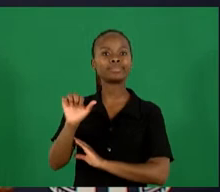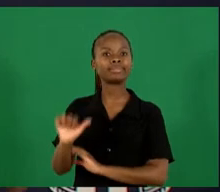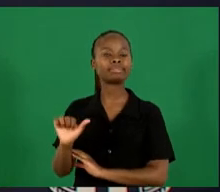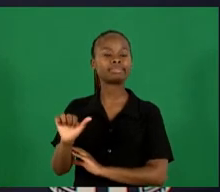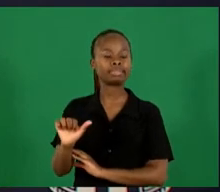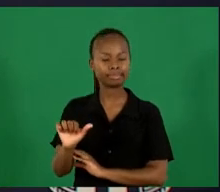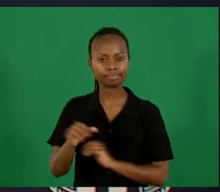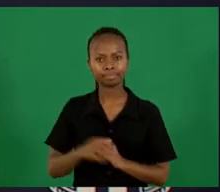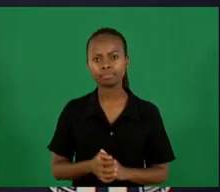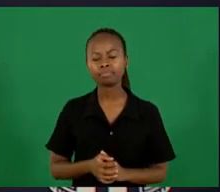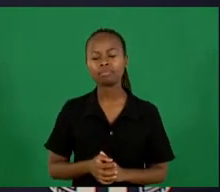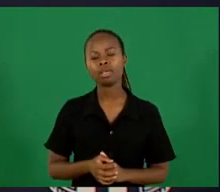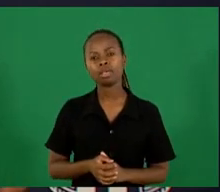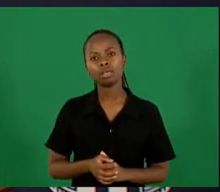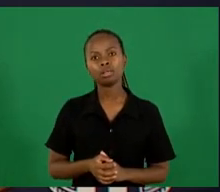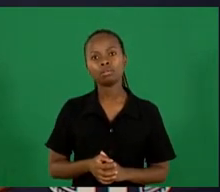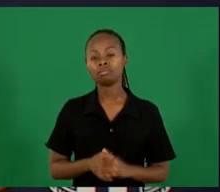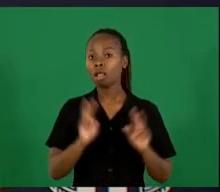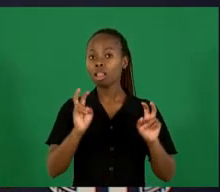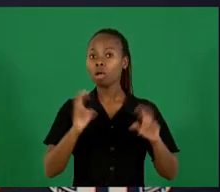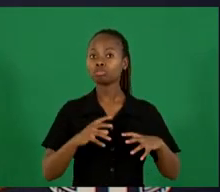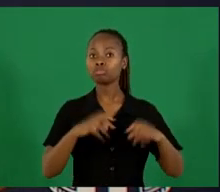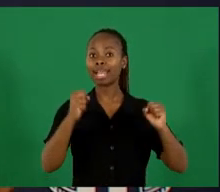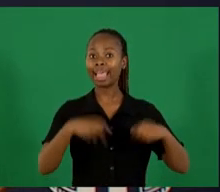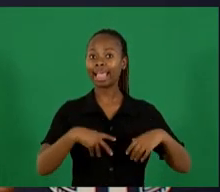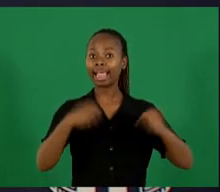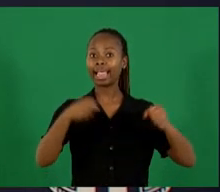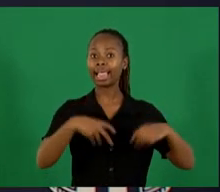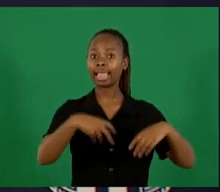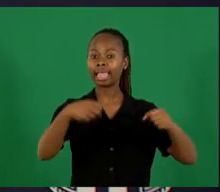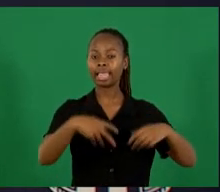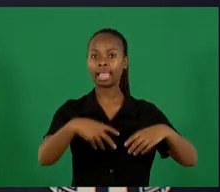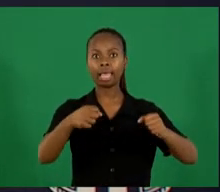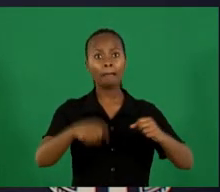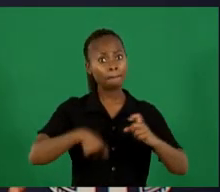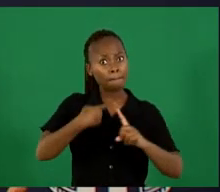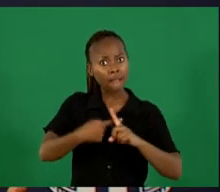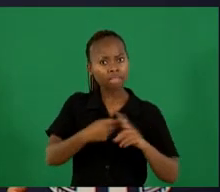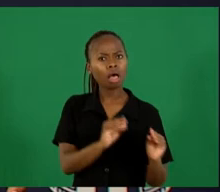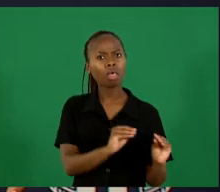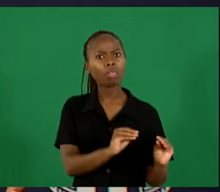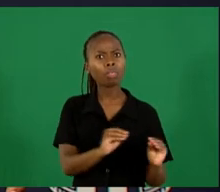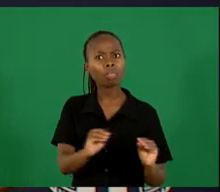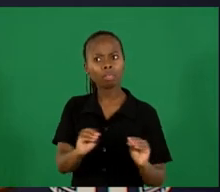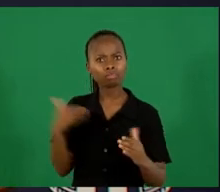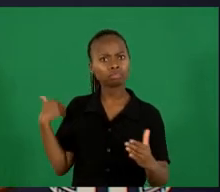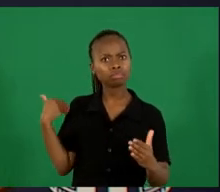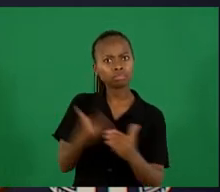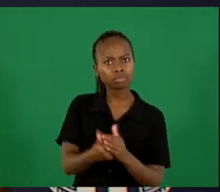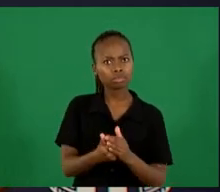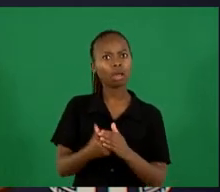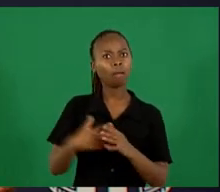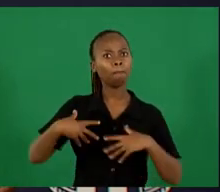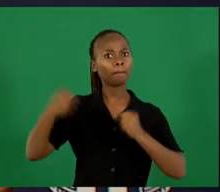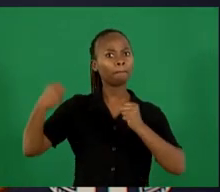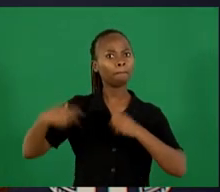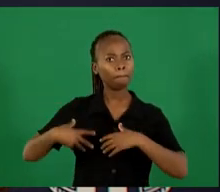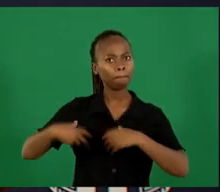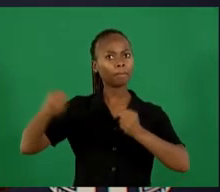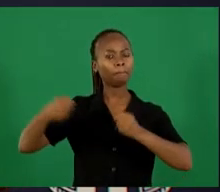The intensity of load shedding and the length of load shedding has increased since